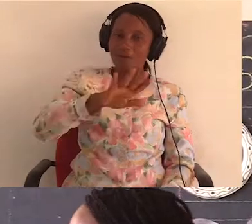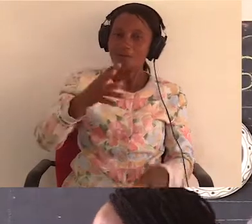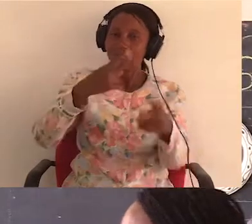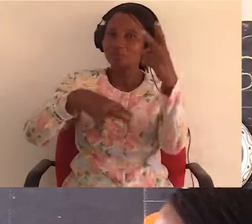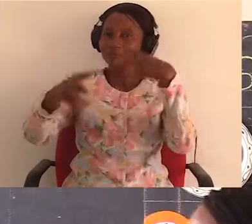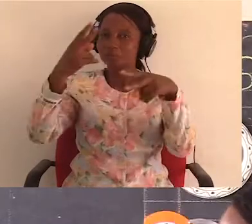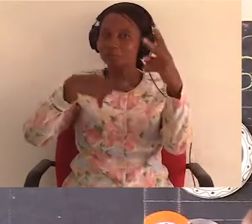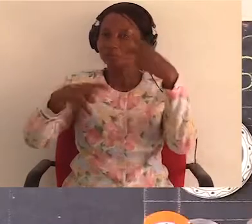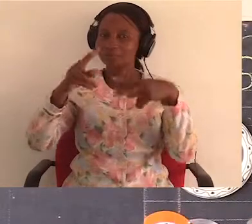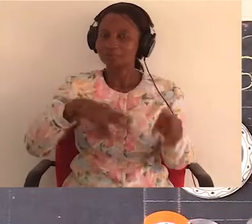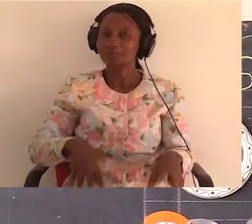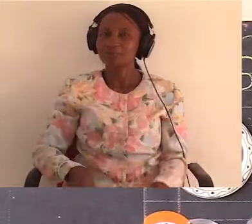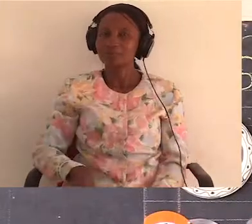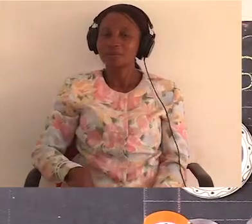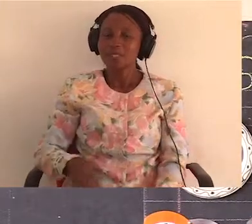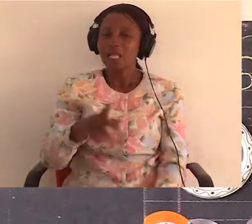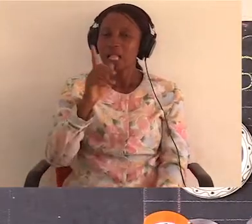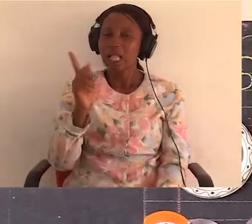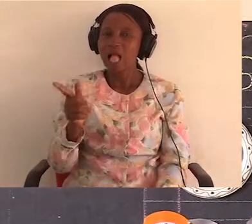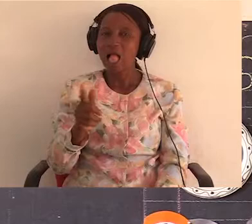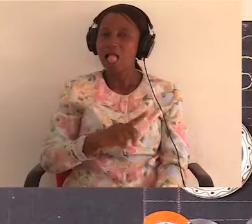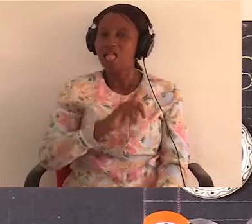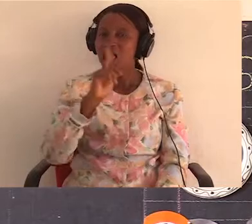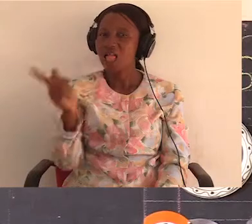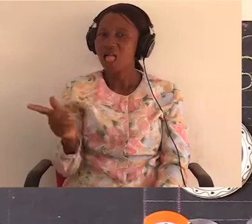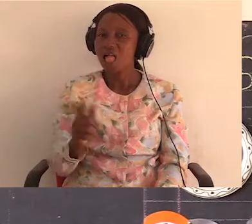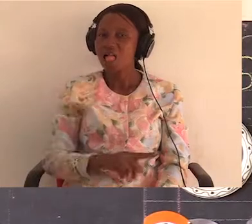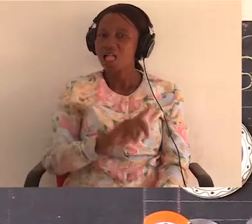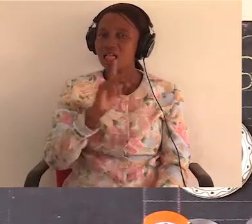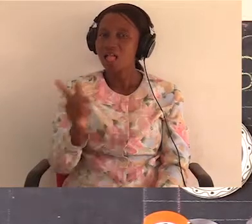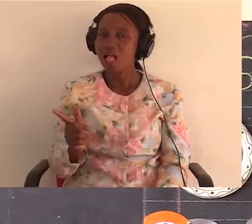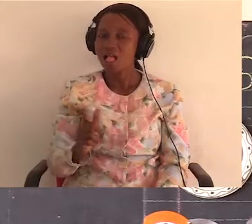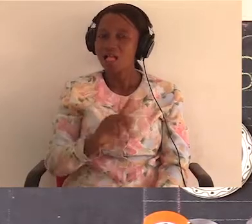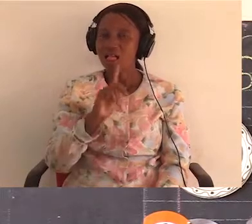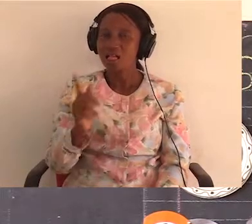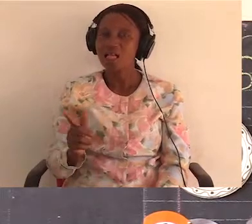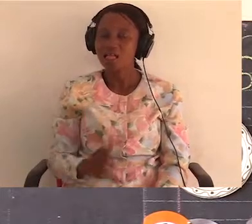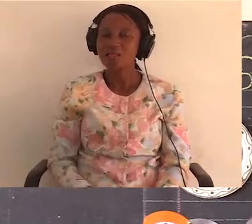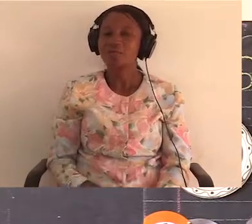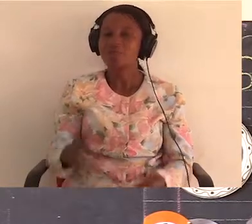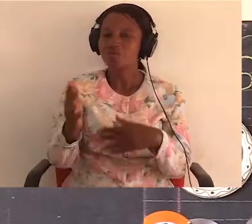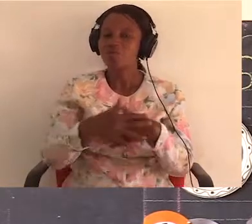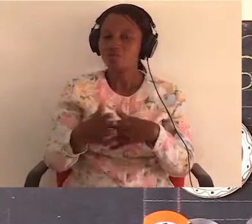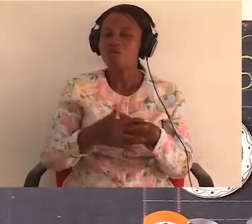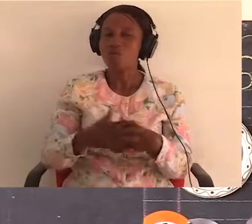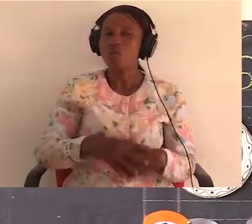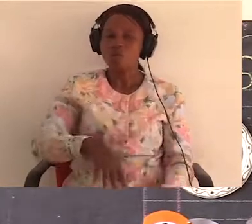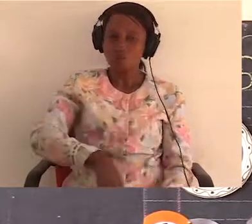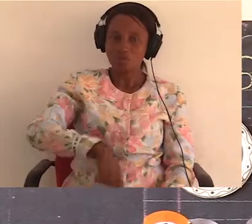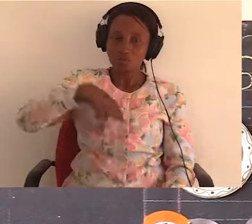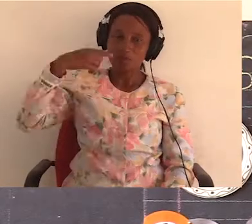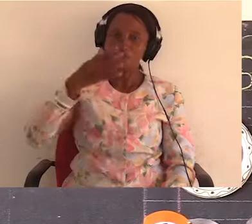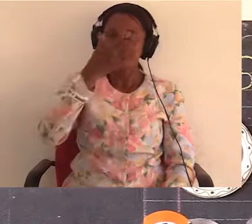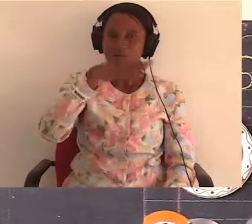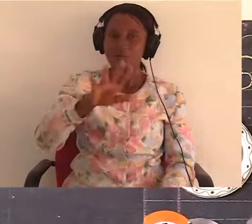Yes? G, good. Another one? Yes, g. If you look at it,